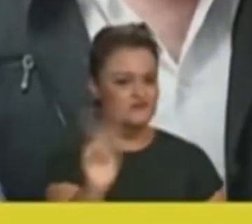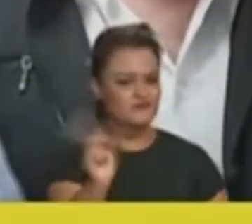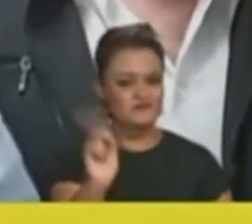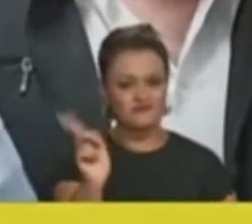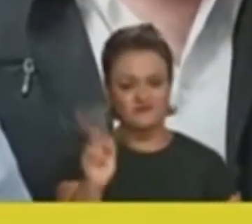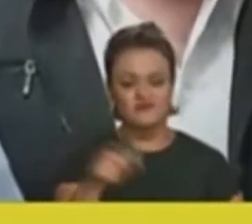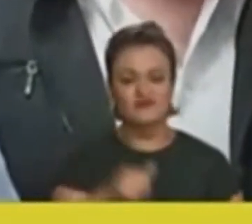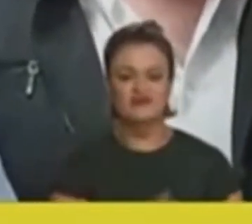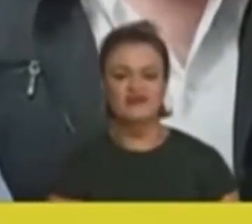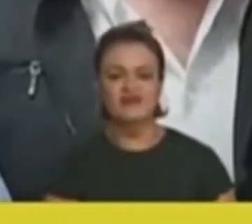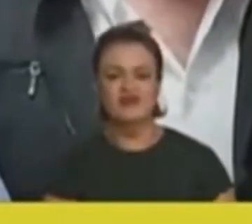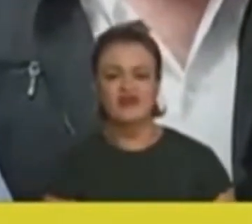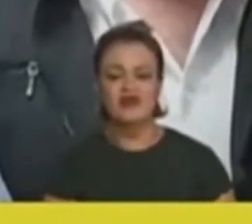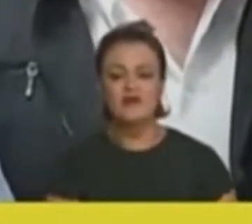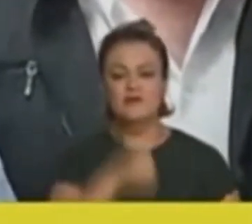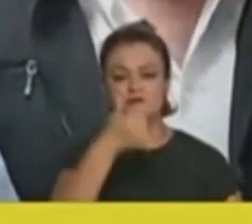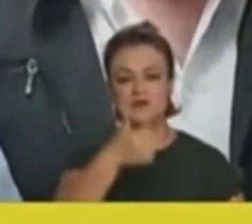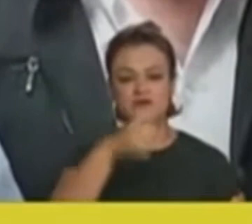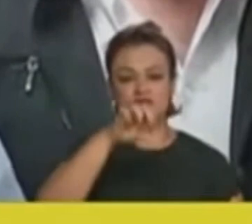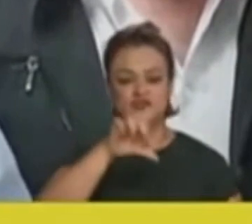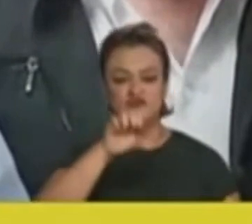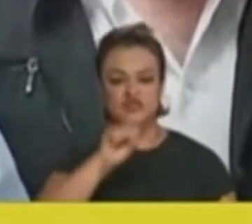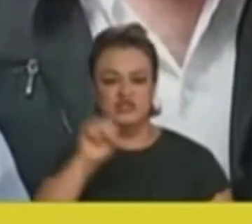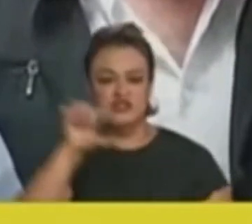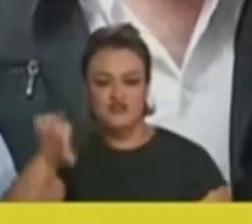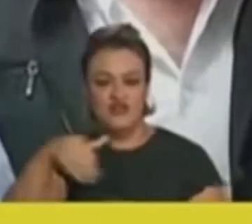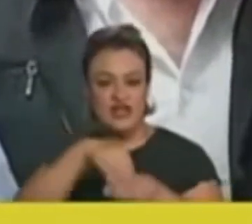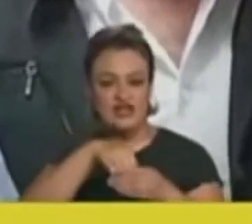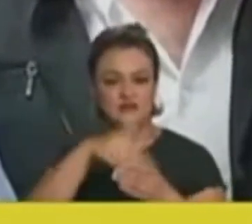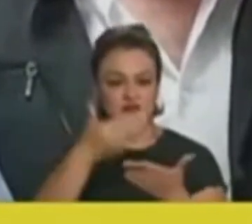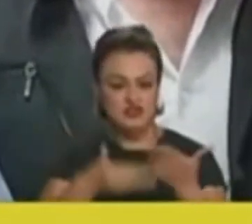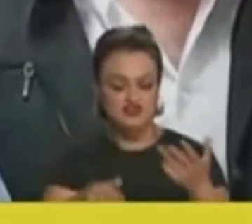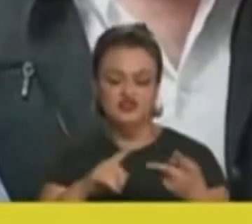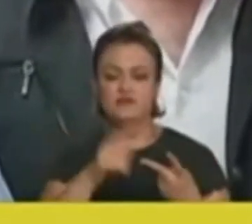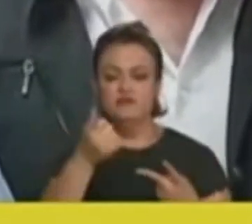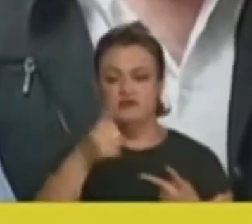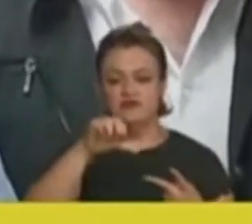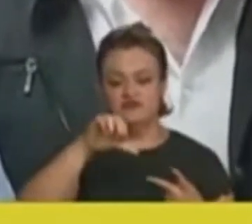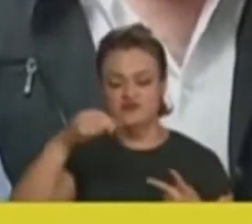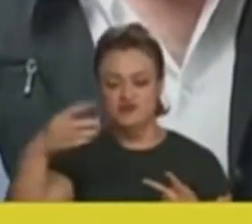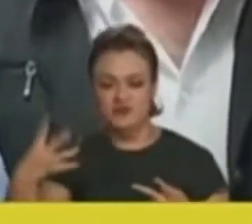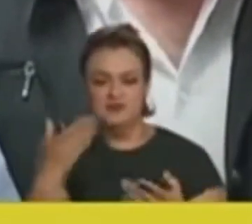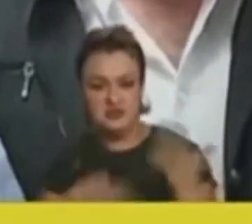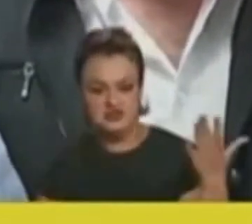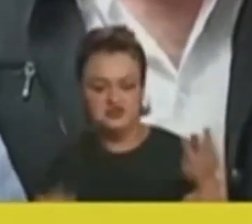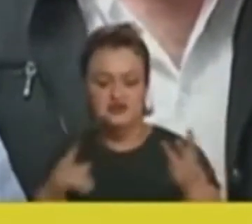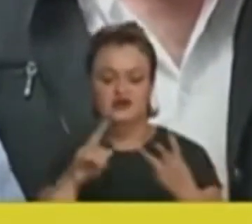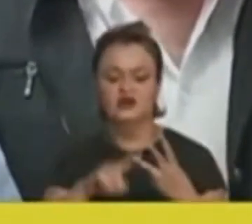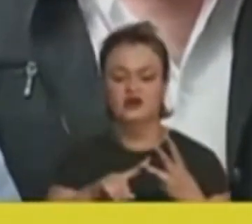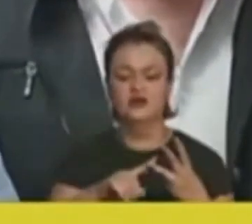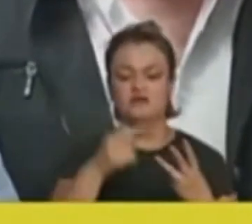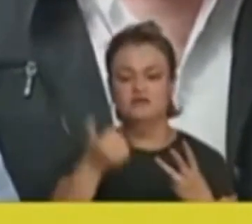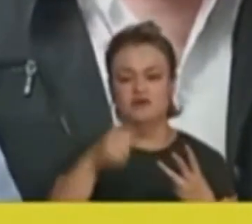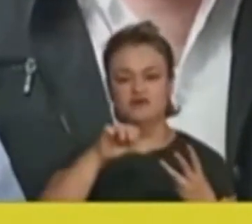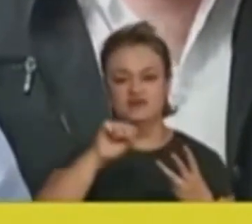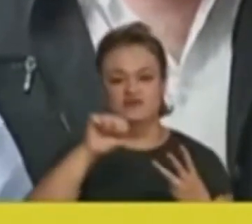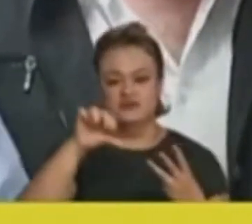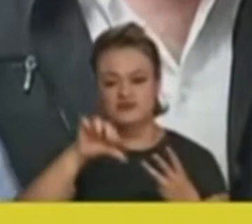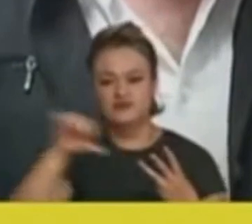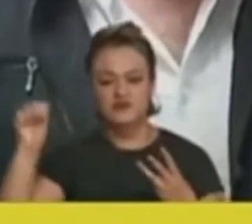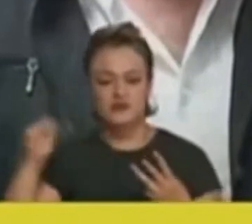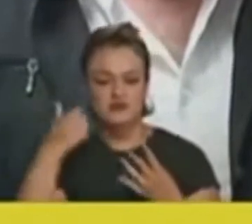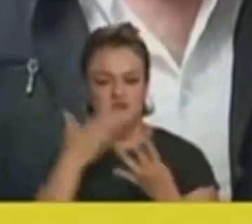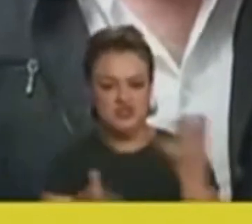89 and 94 and 98. I never did anything like that, me or any